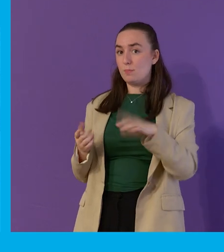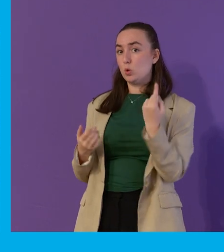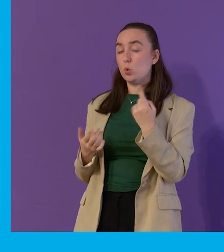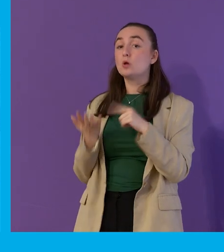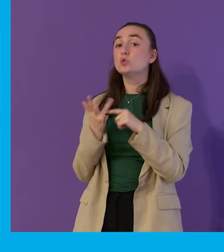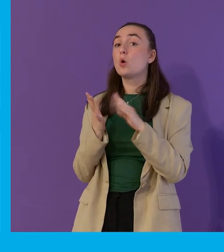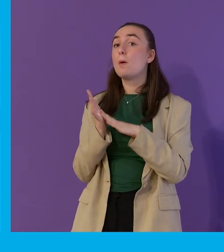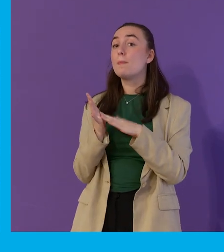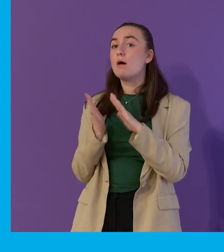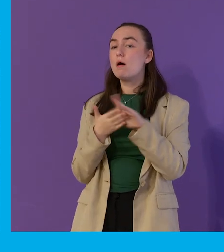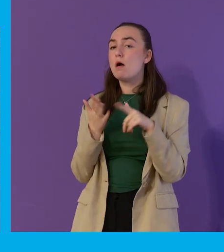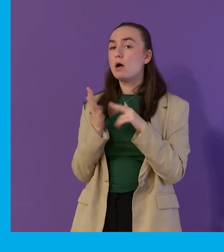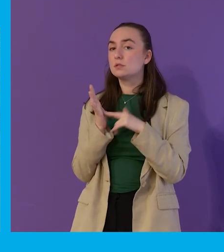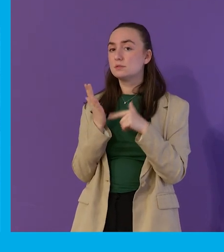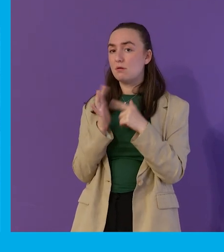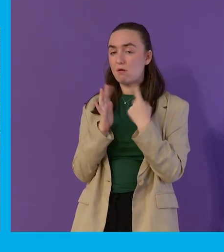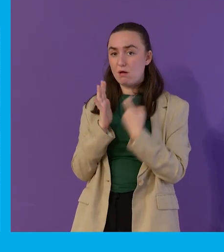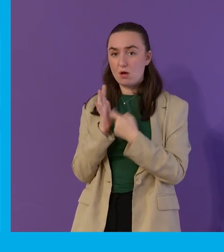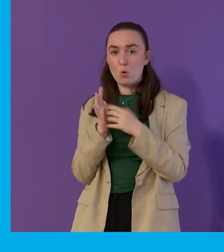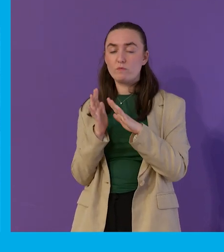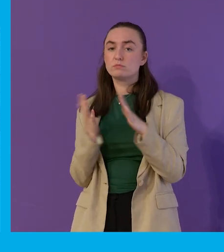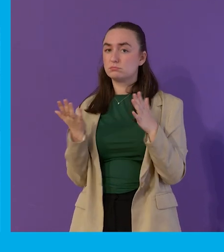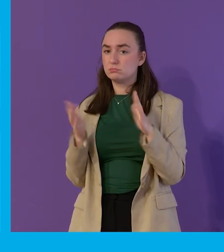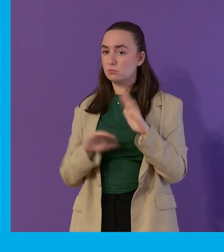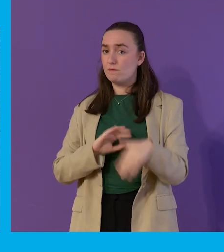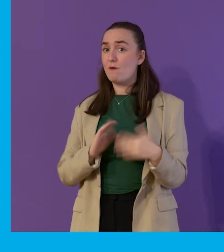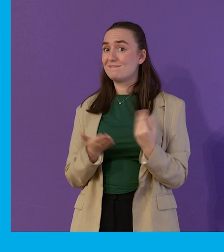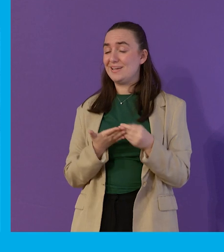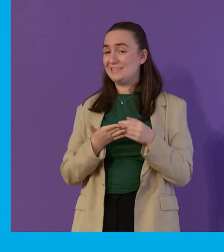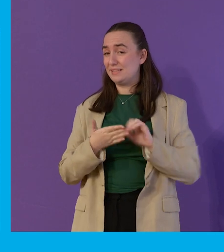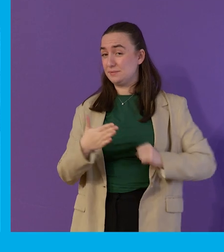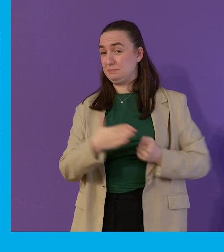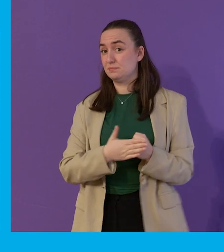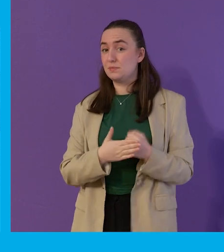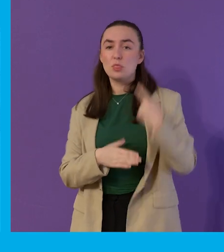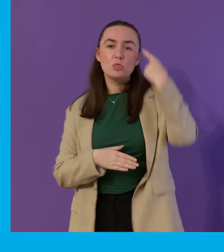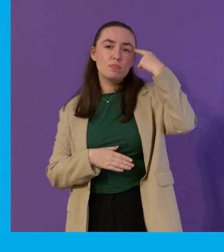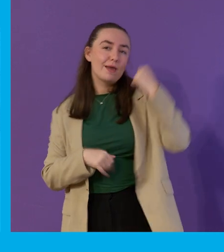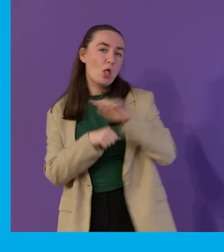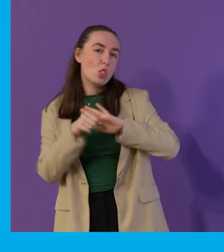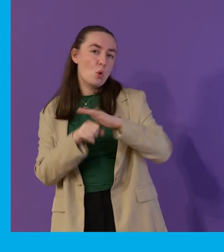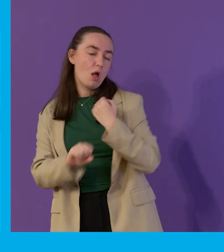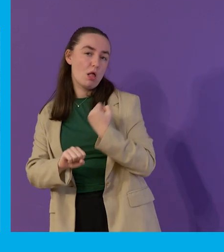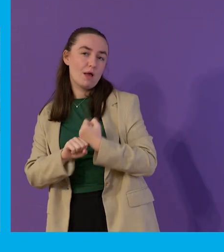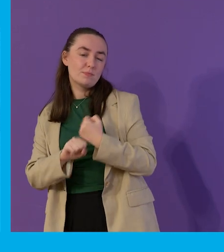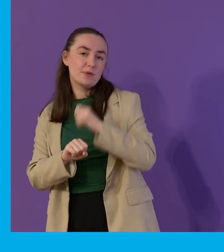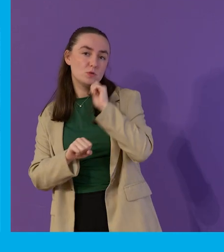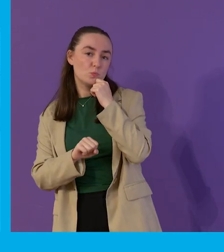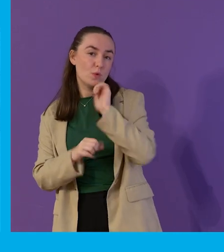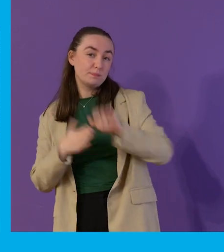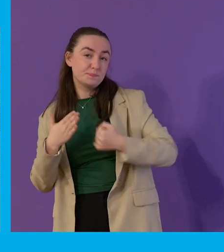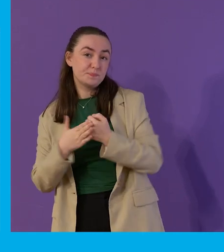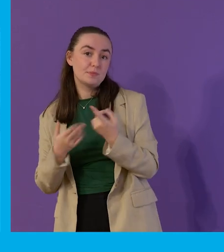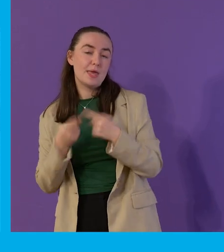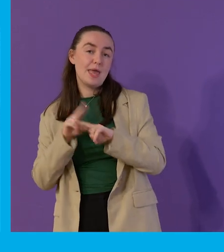about brain drain and therefore finance drain, would local authorities see a similar drain if they introduced draconian